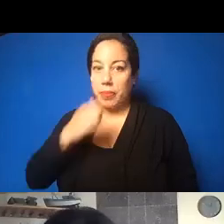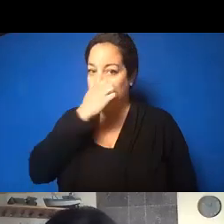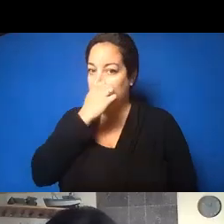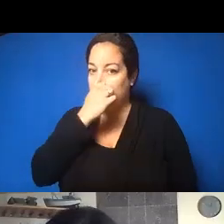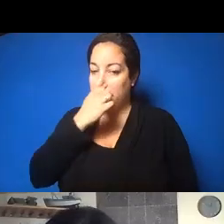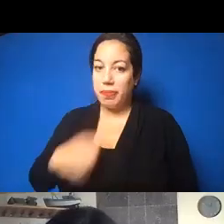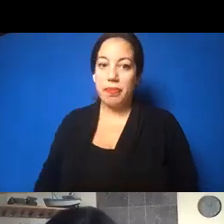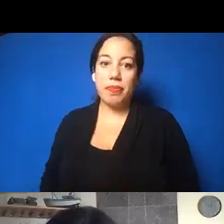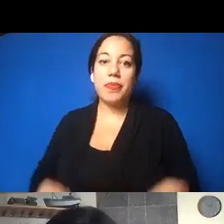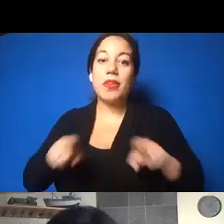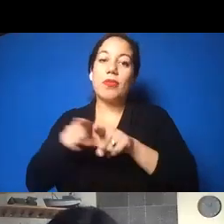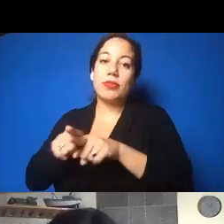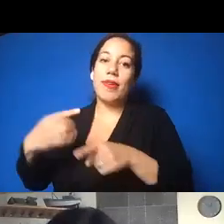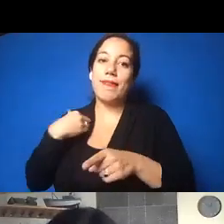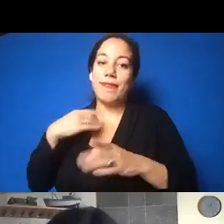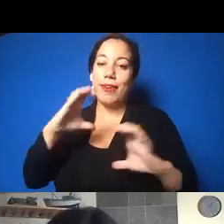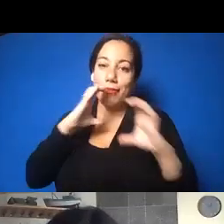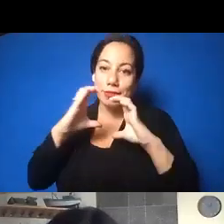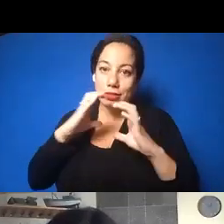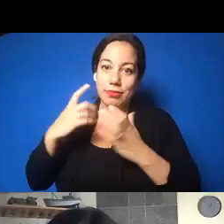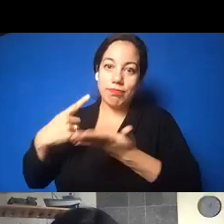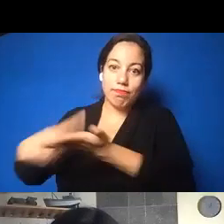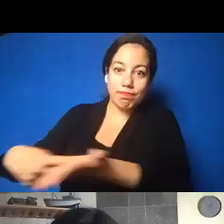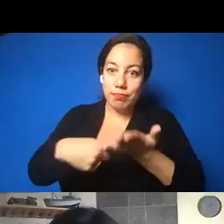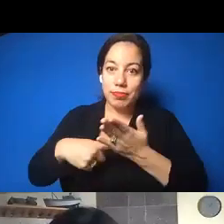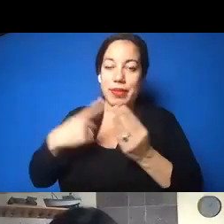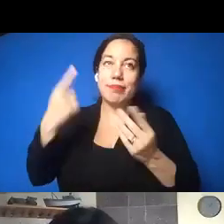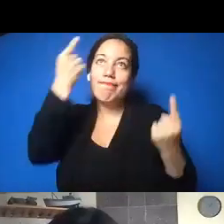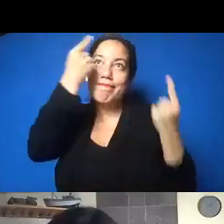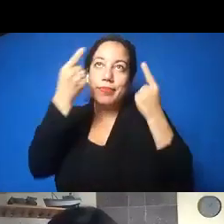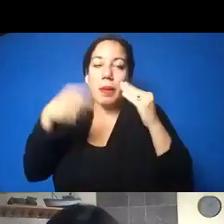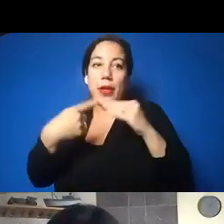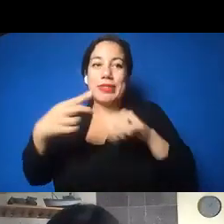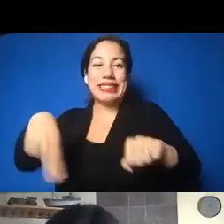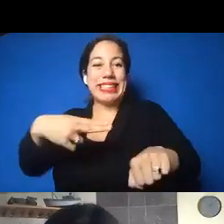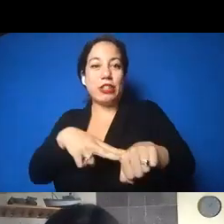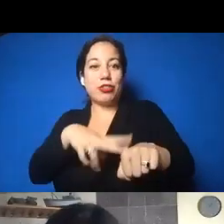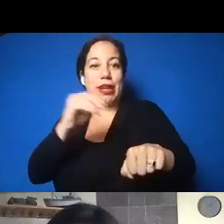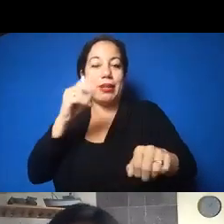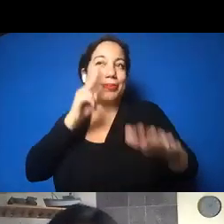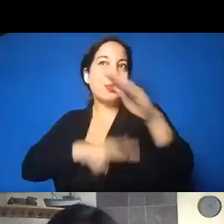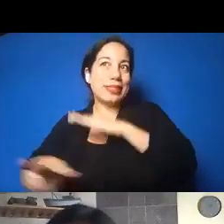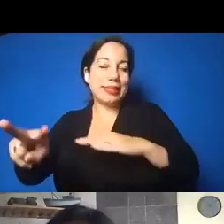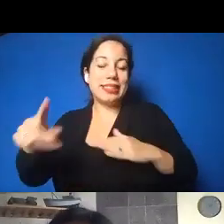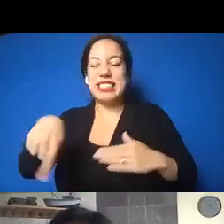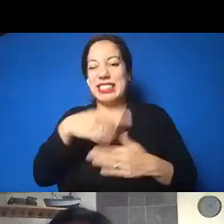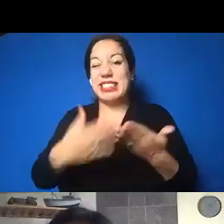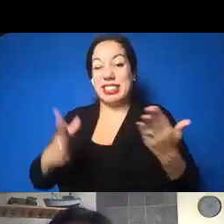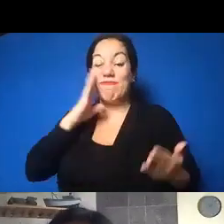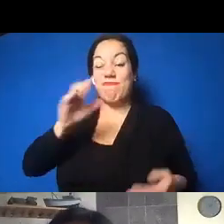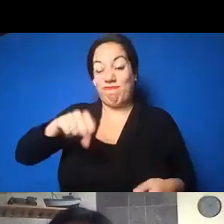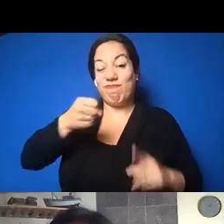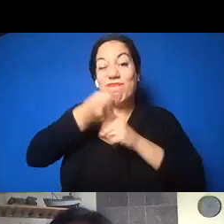is a conversation about thinking about nature and how it was predicted that these things would happen.